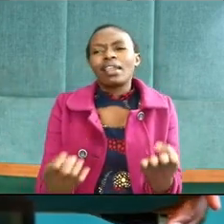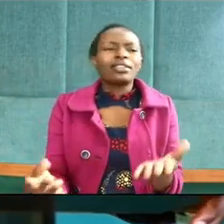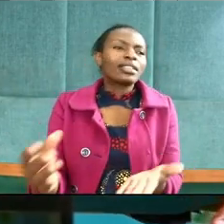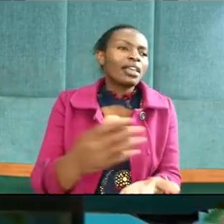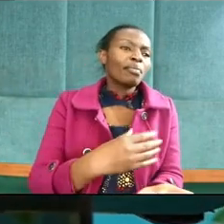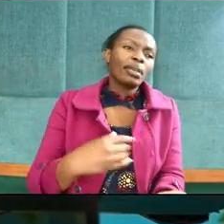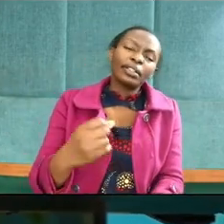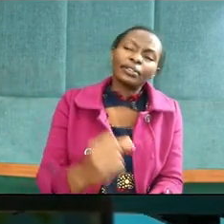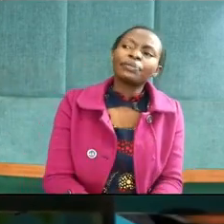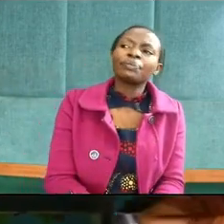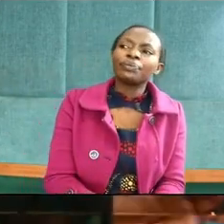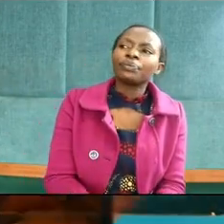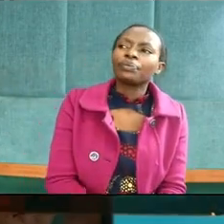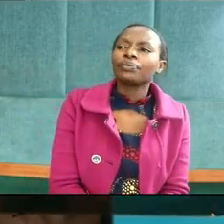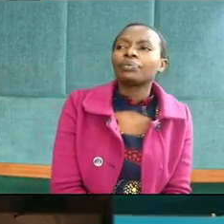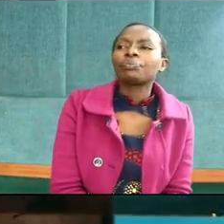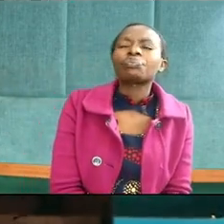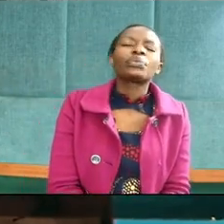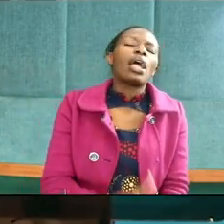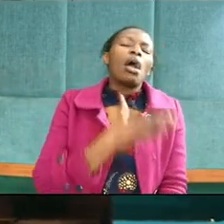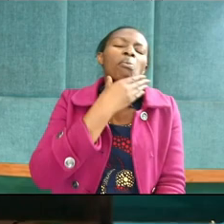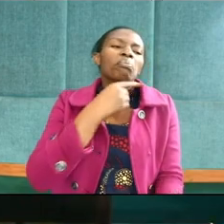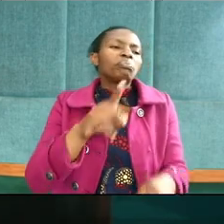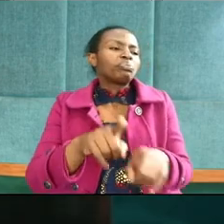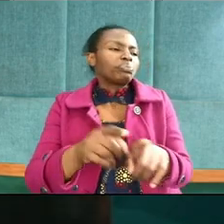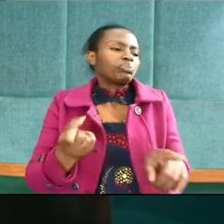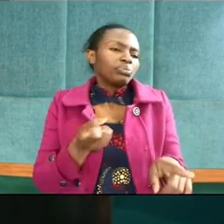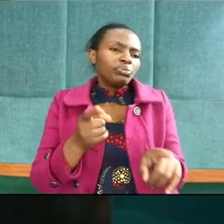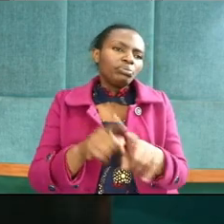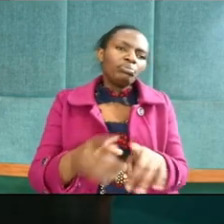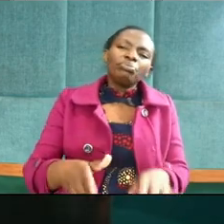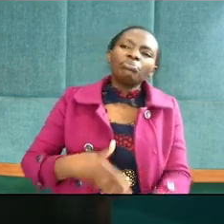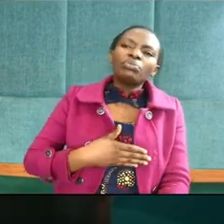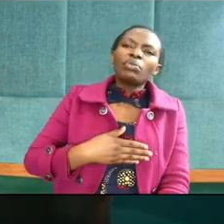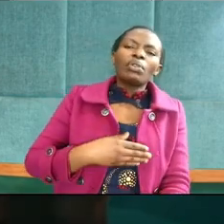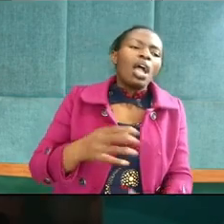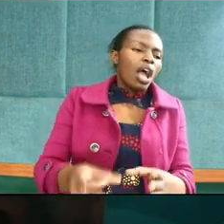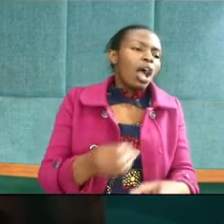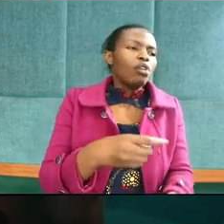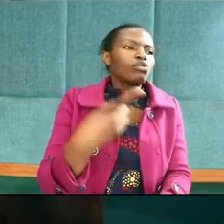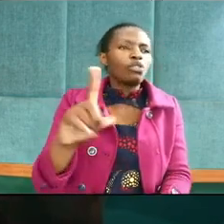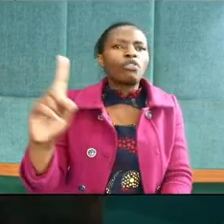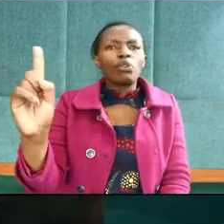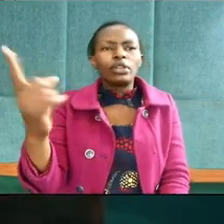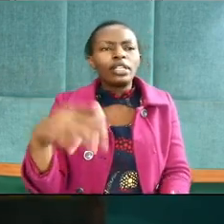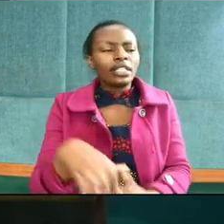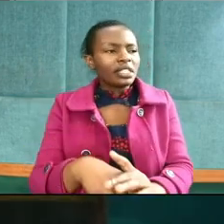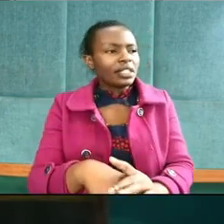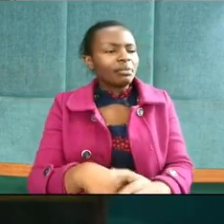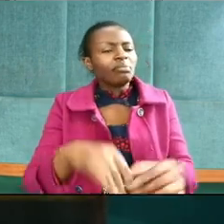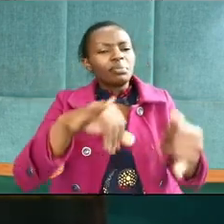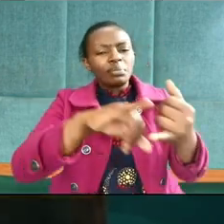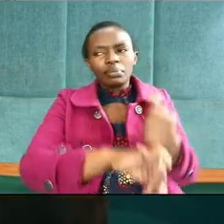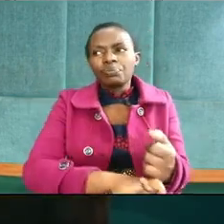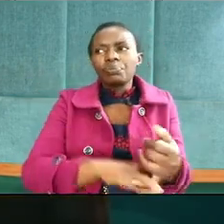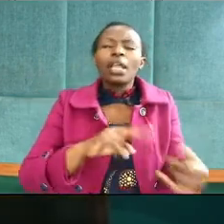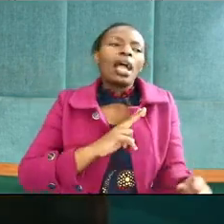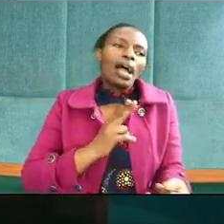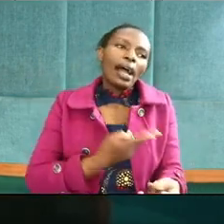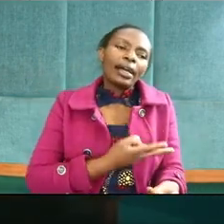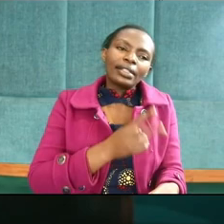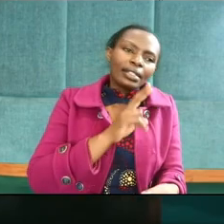Amen. My brothers and sisters, out of loneliness in marriage, we